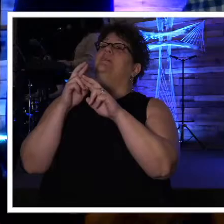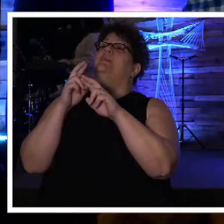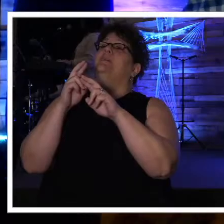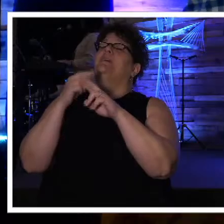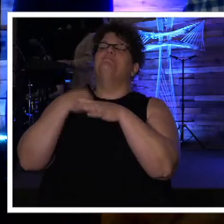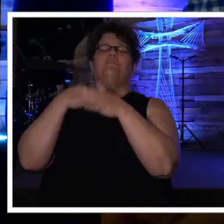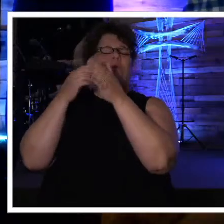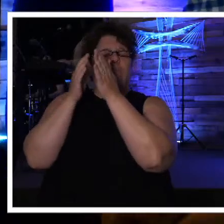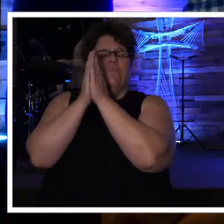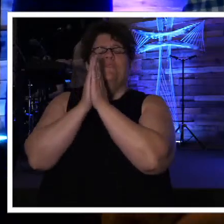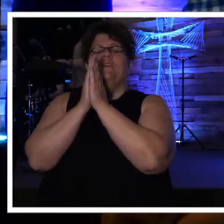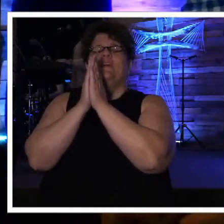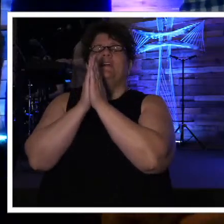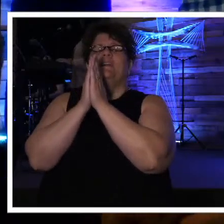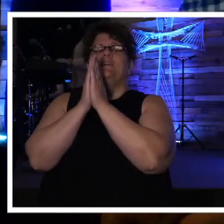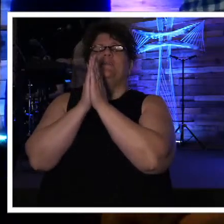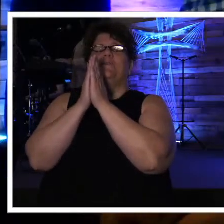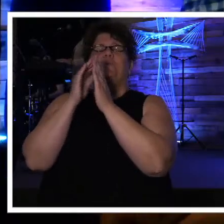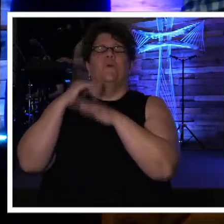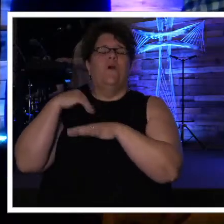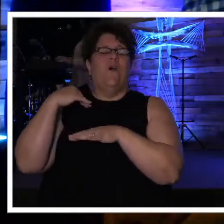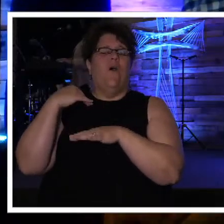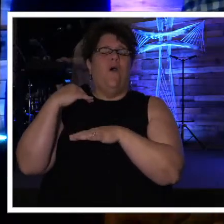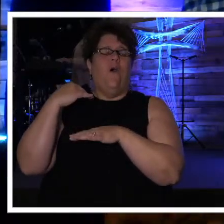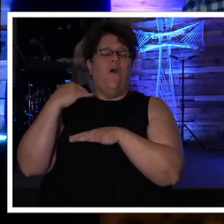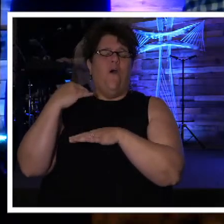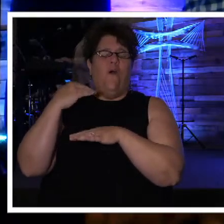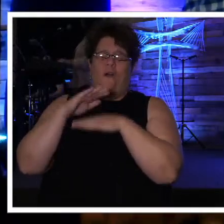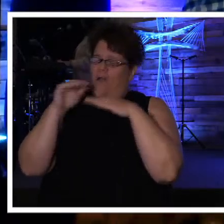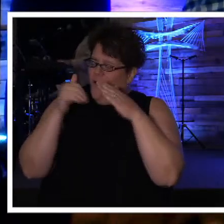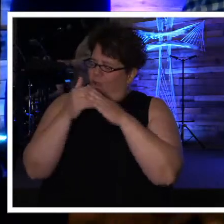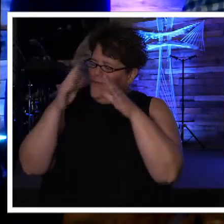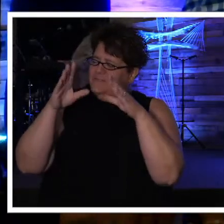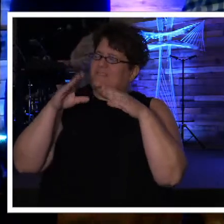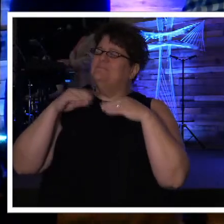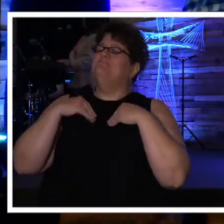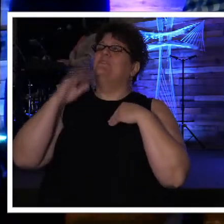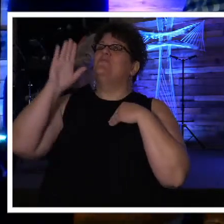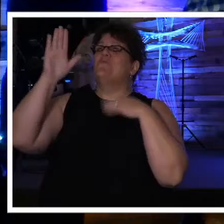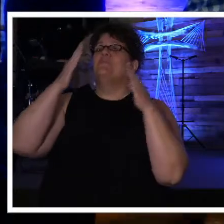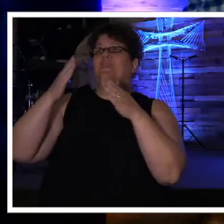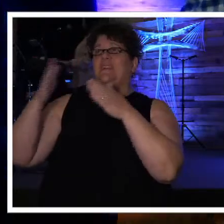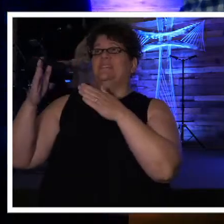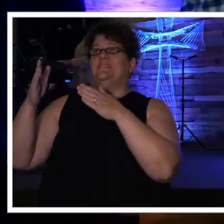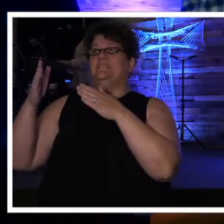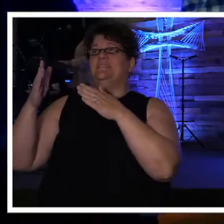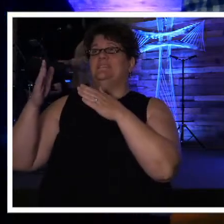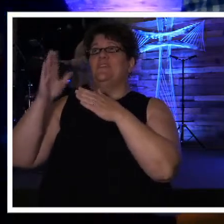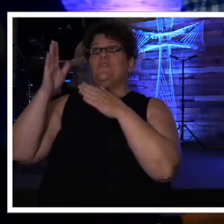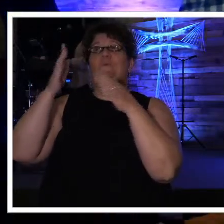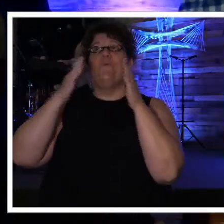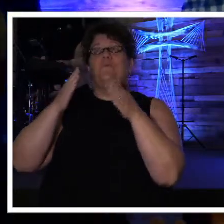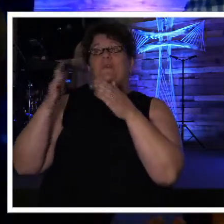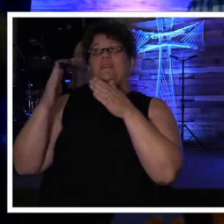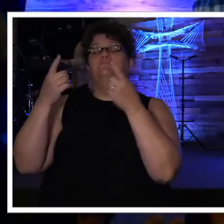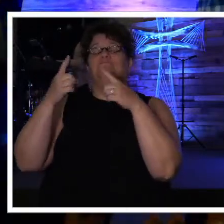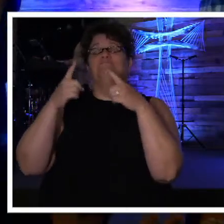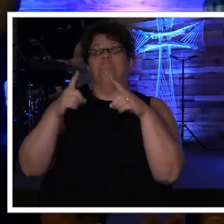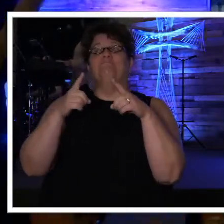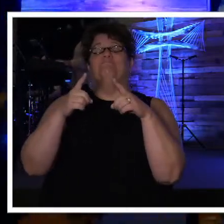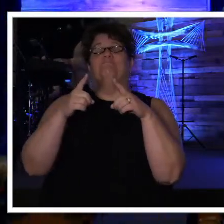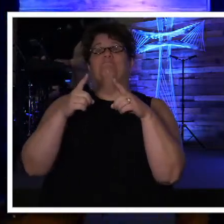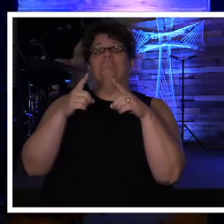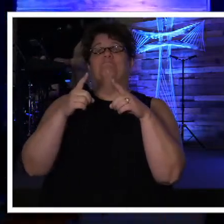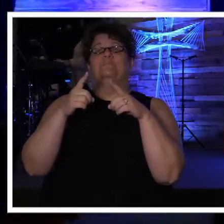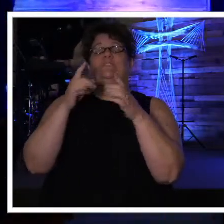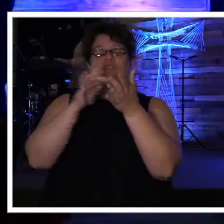that you have planned, God. And so, Lord, we just pray not our will, but let yours be done in these next few moments. In Jesus' name, amen